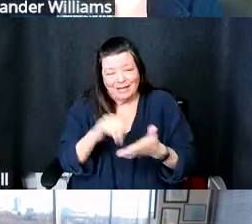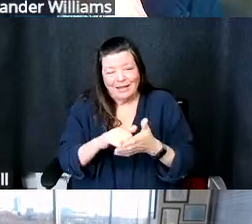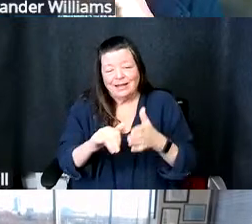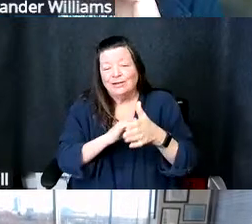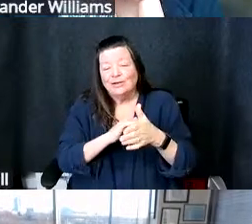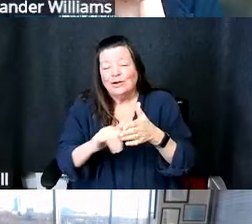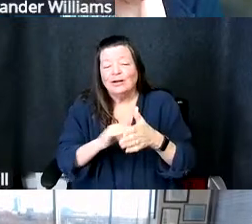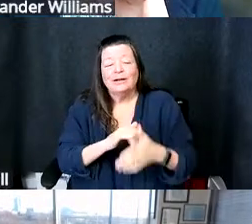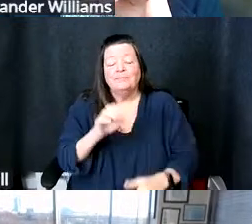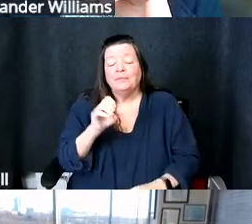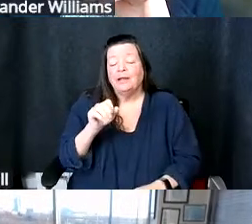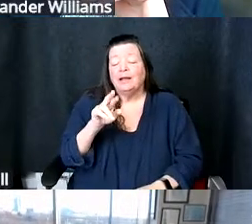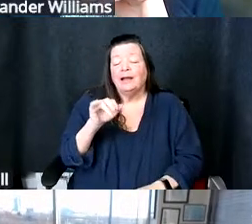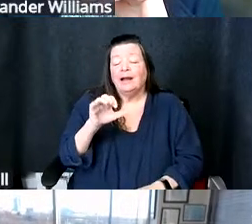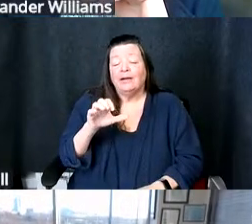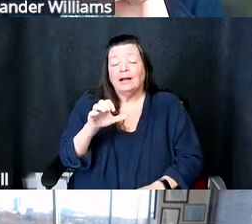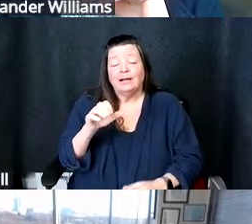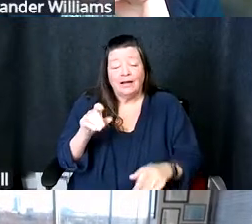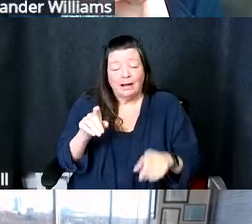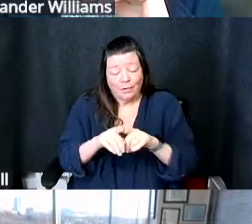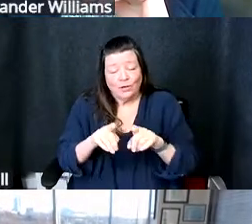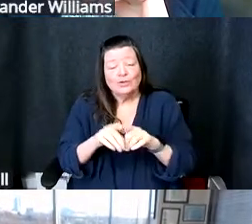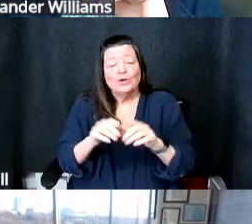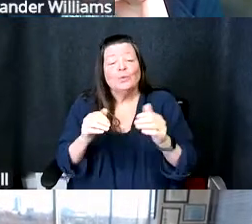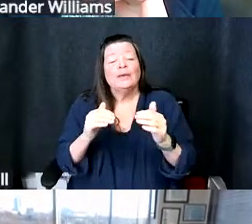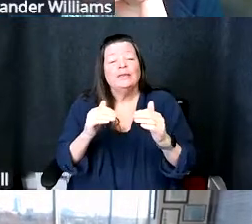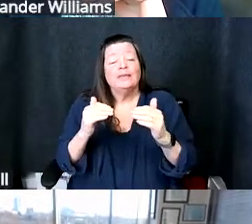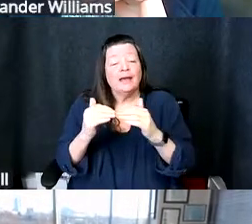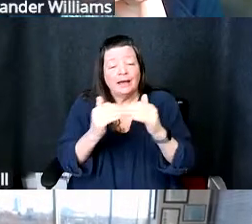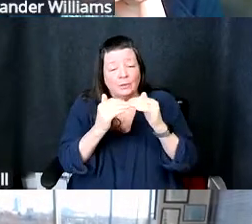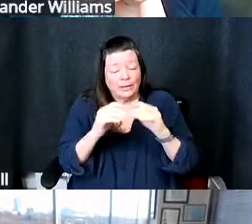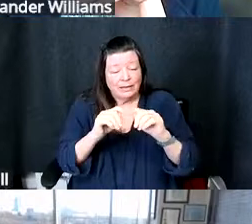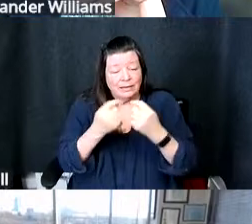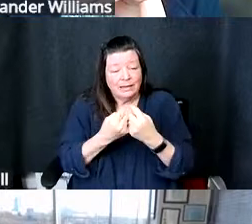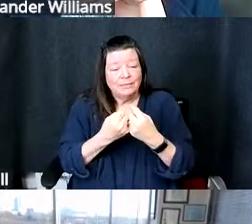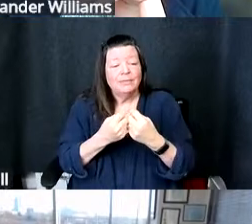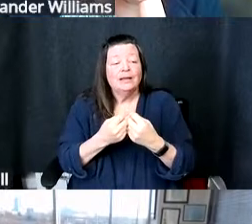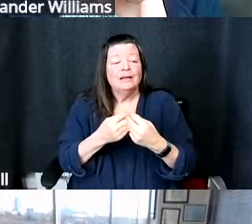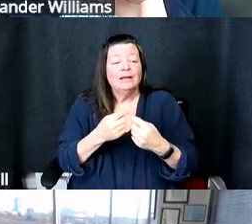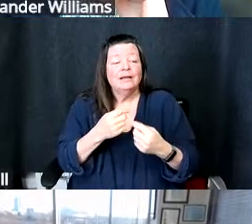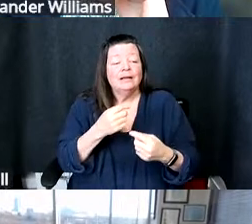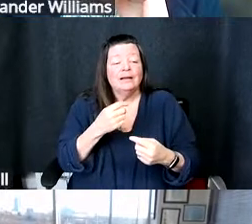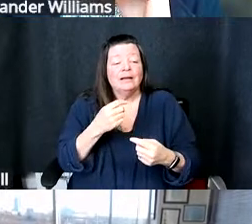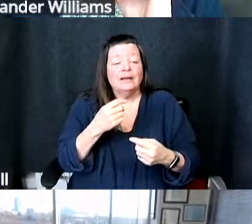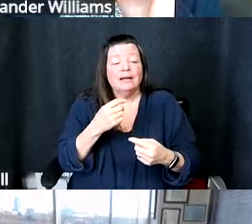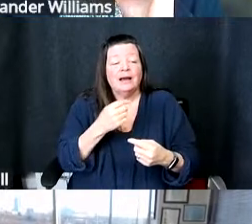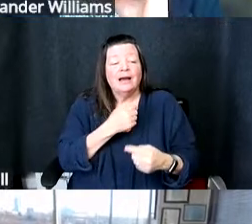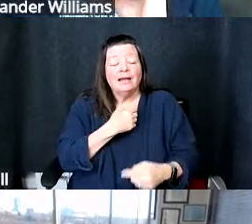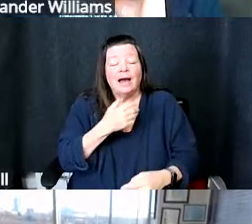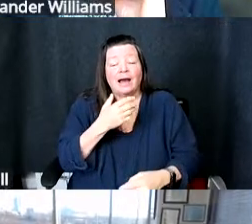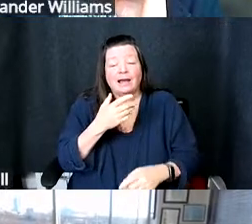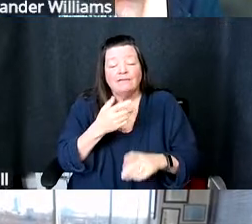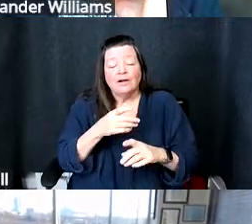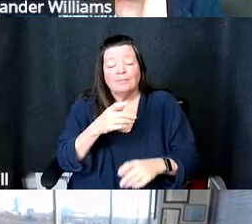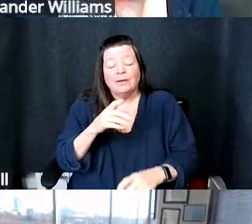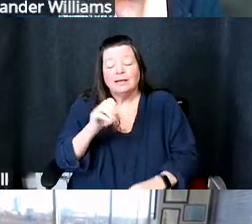Eric Trinh, I'm also with the equity team. I grew in Saigon, or Ho Chi Minh City, some people call